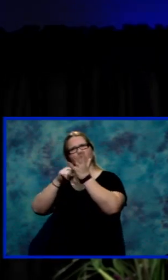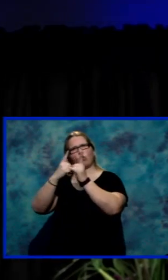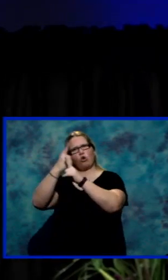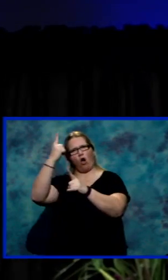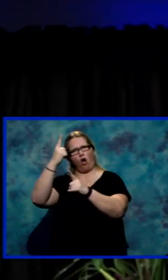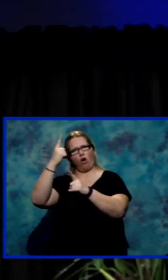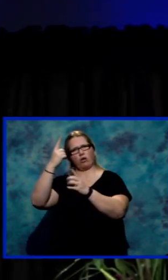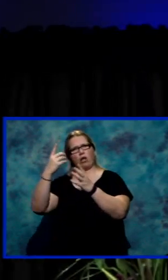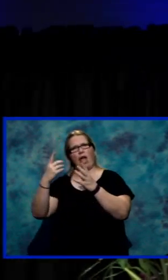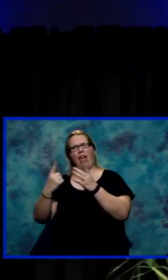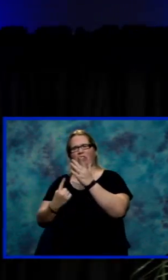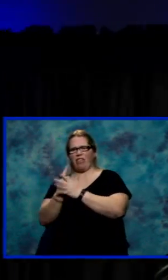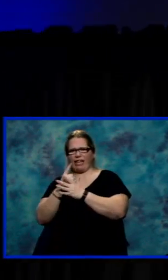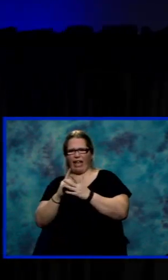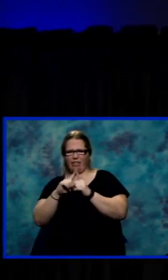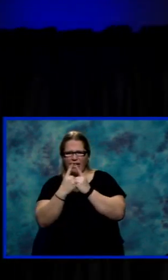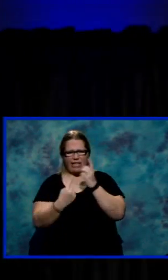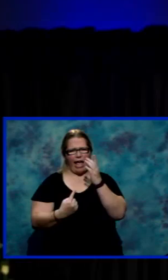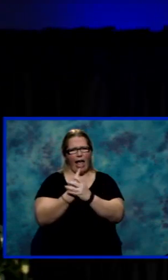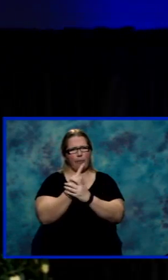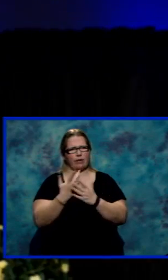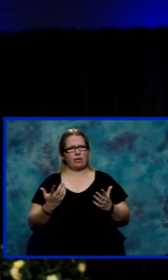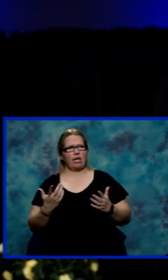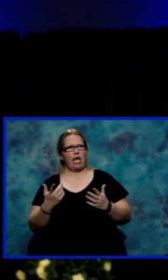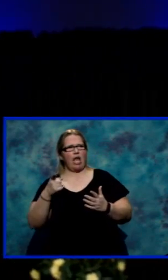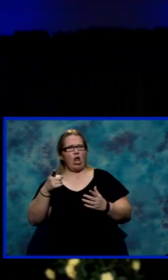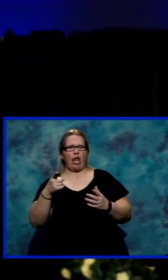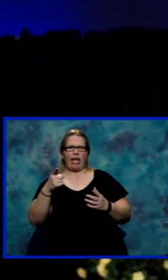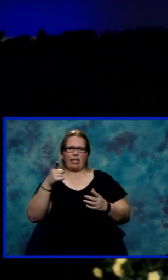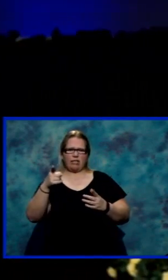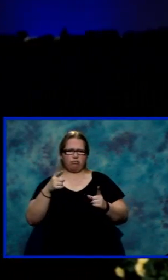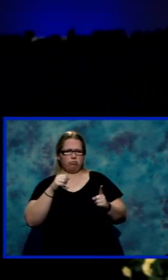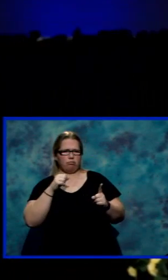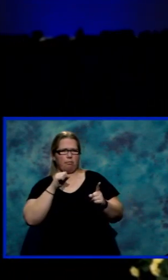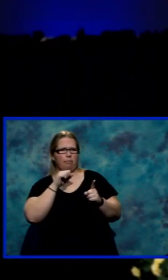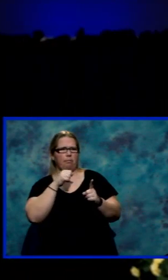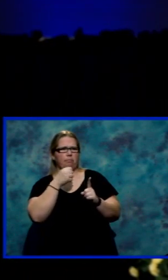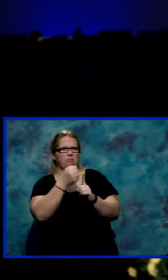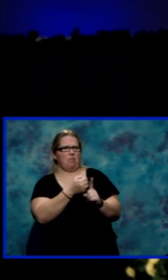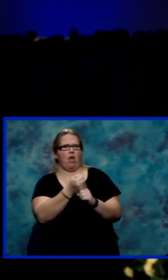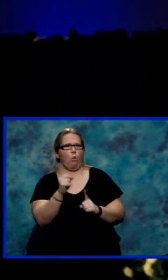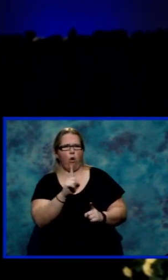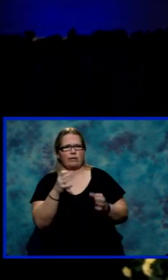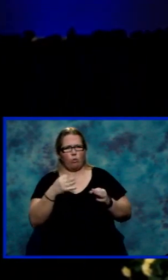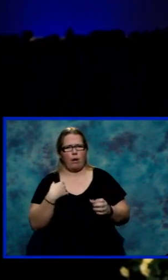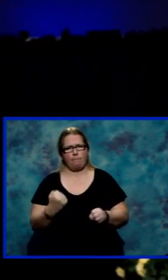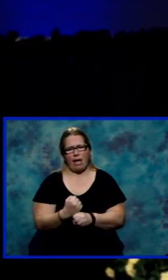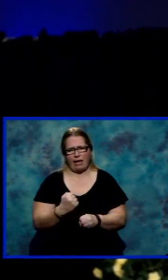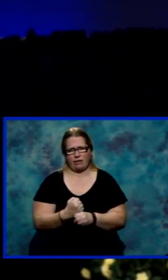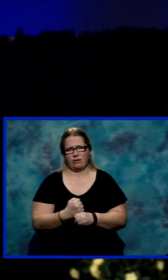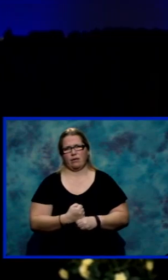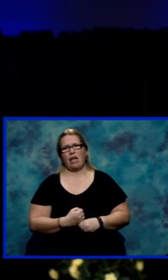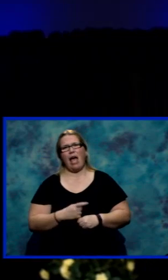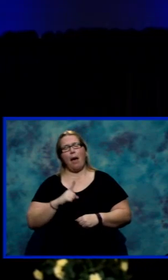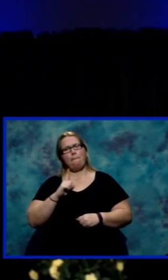things happen around us and we believe that God is vindicating the decisions that we've made as a result. When maybe that's not